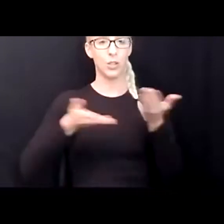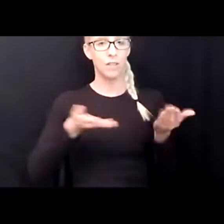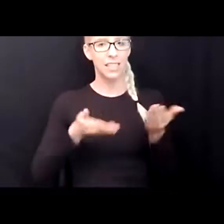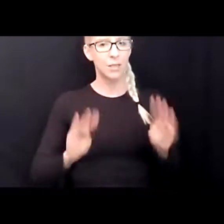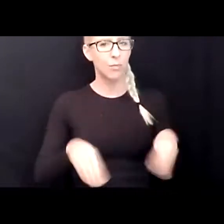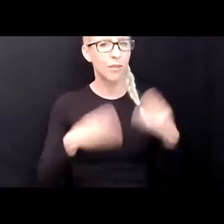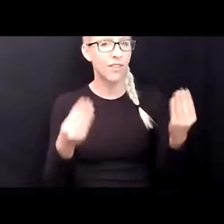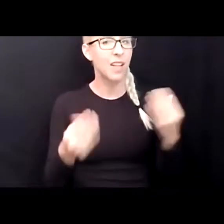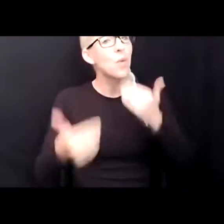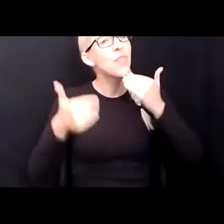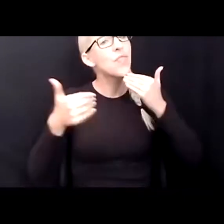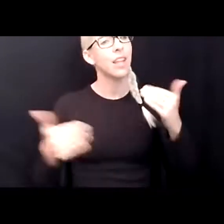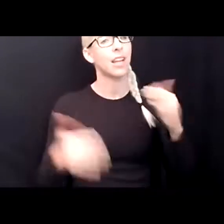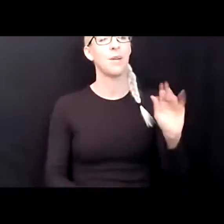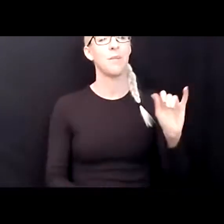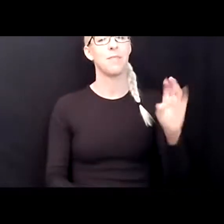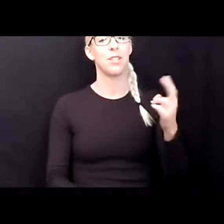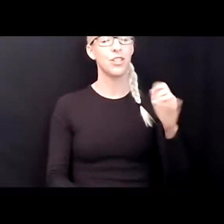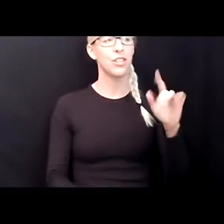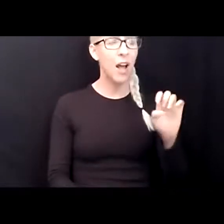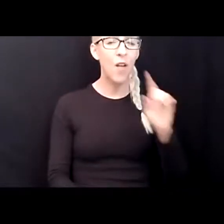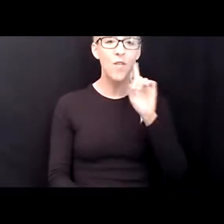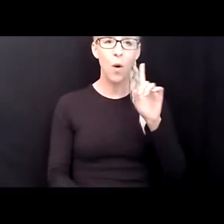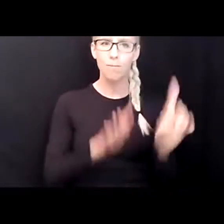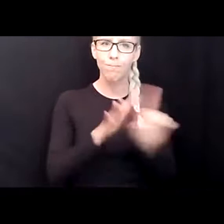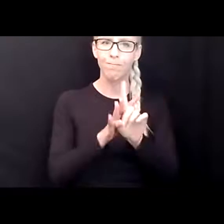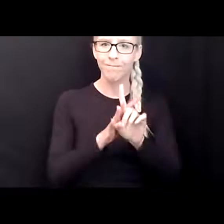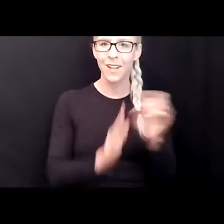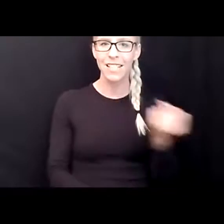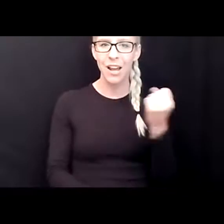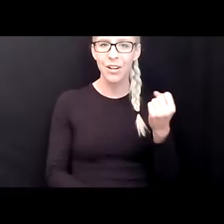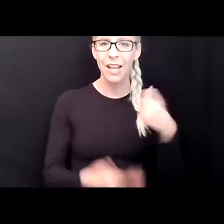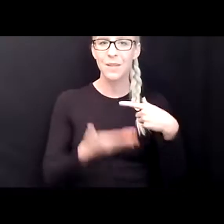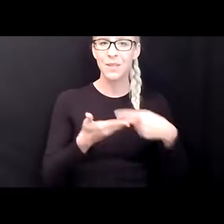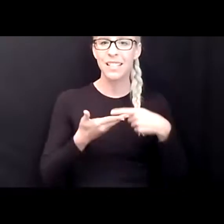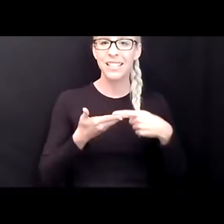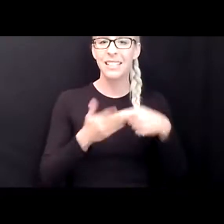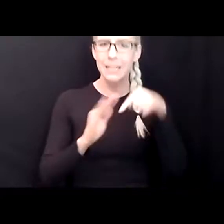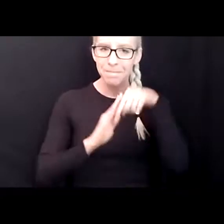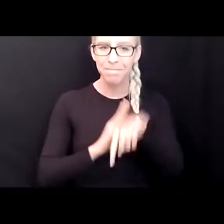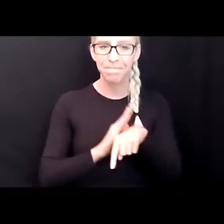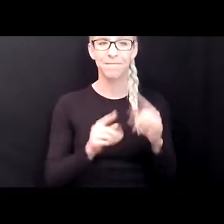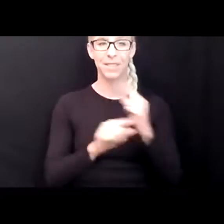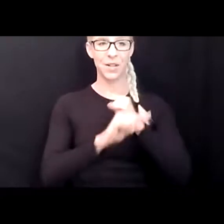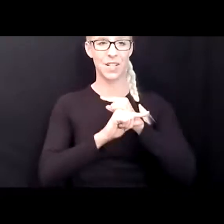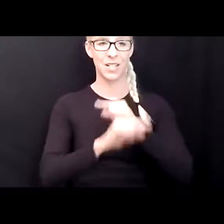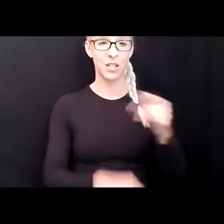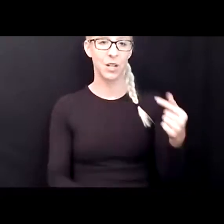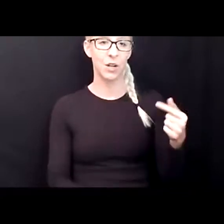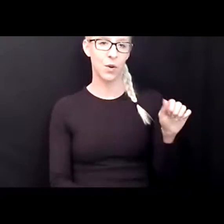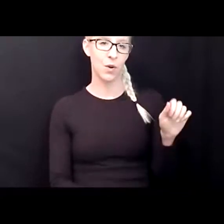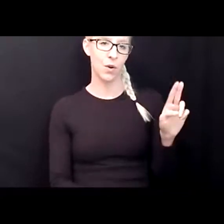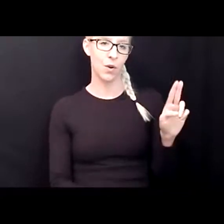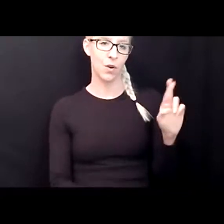you for taking this time on Saturday to talk guardianship. No, certainly my pleasure. So I'm going